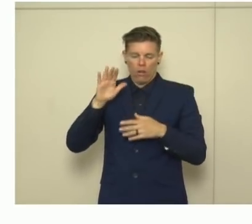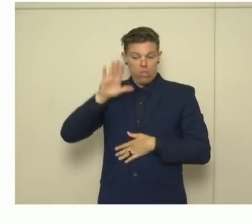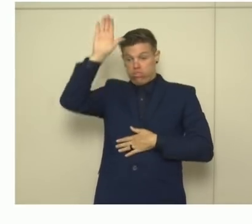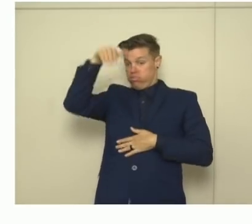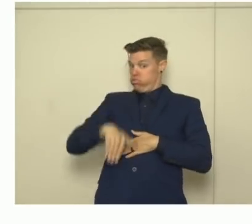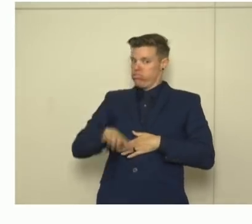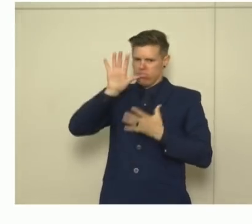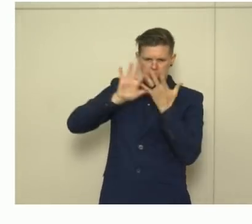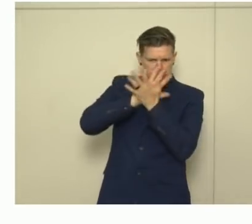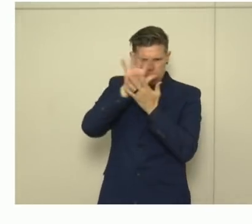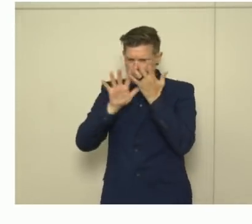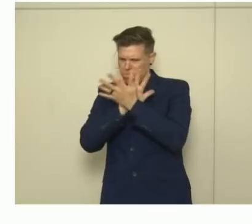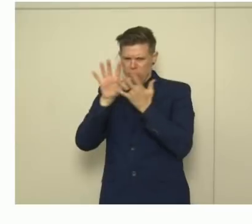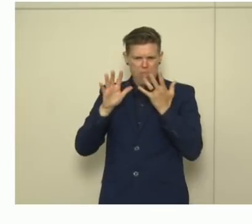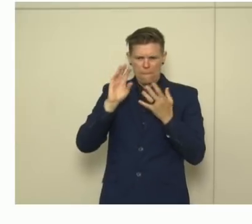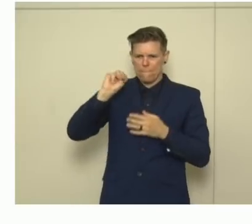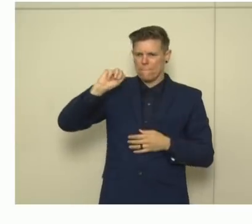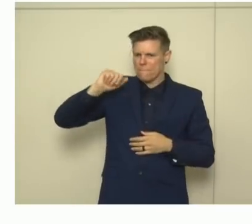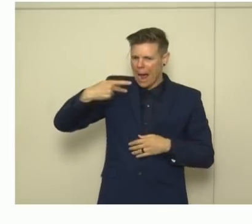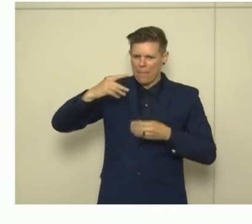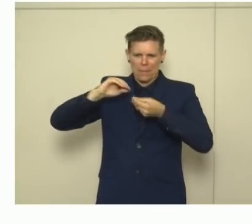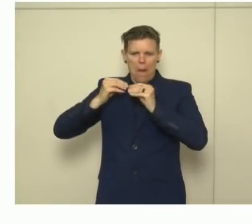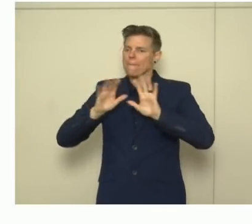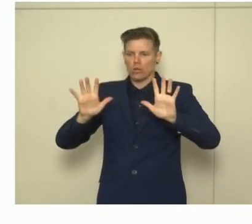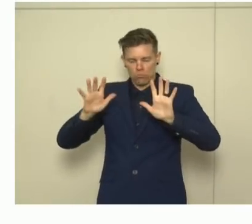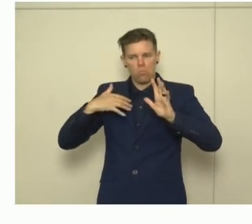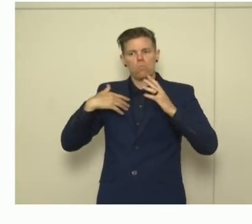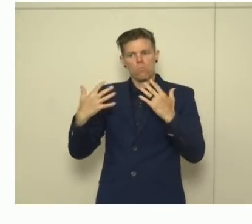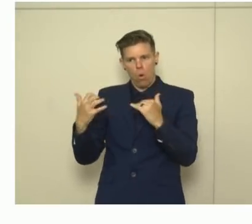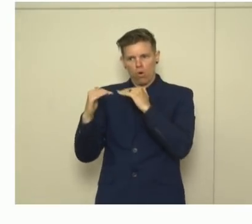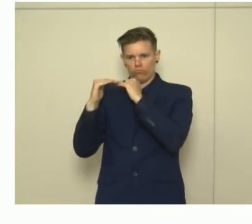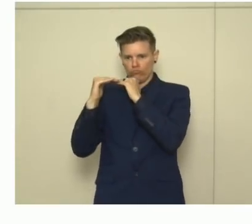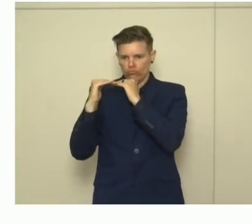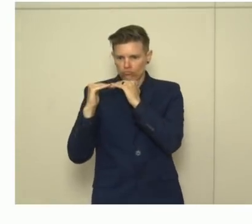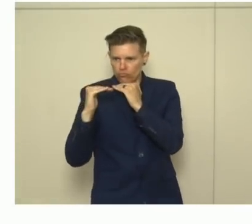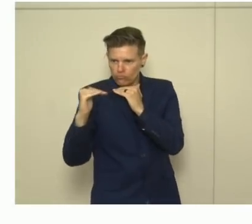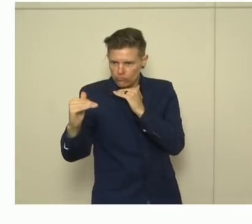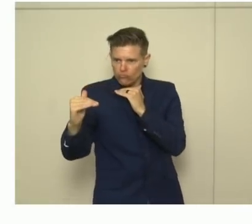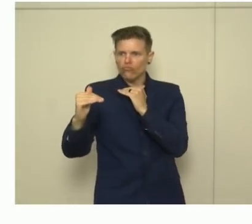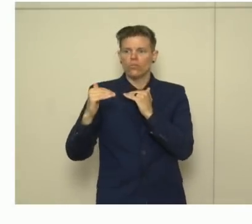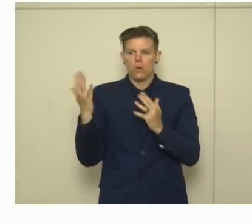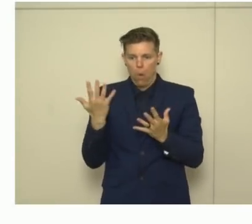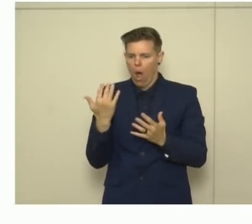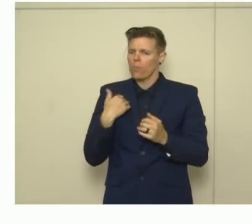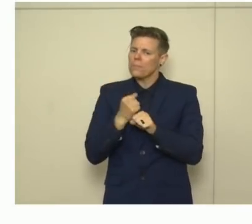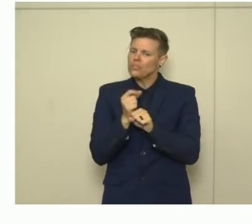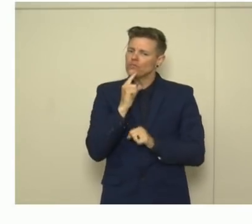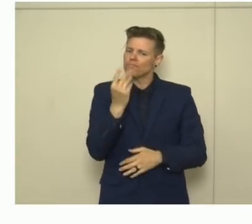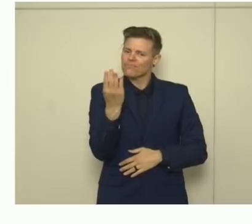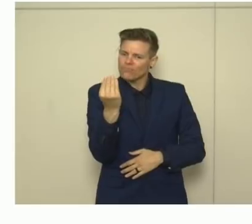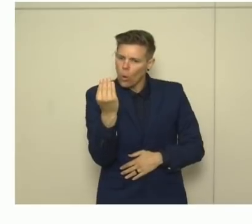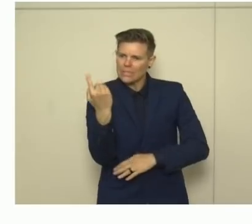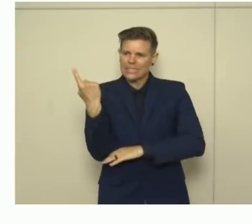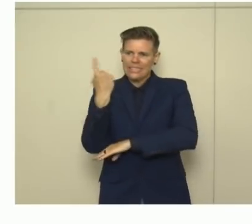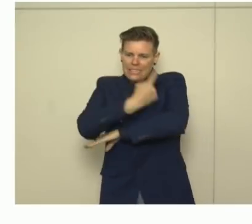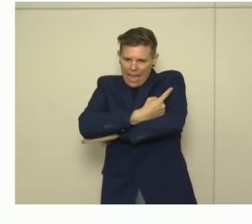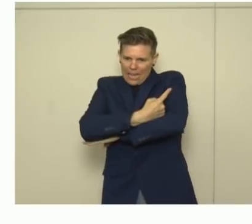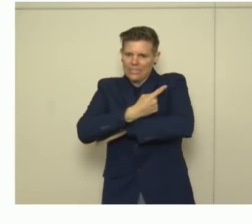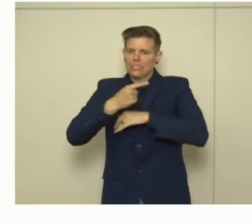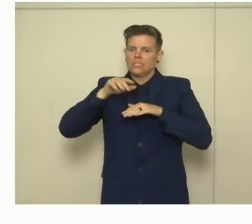at a longer rolling average, like 14 days. We understand that this works really, really well in counties with